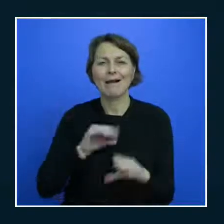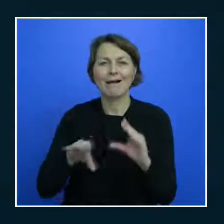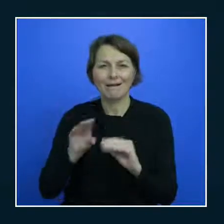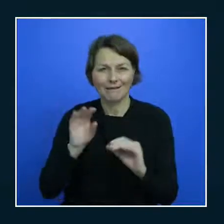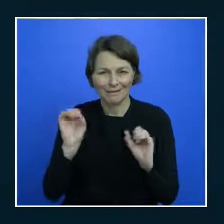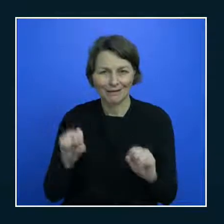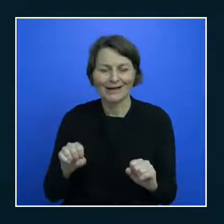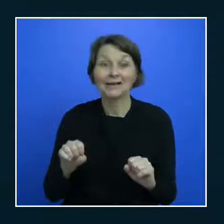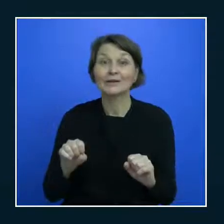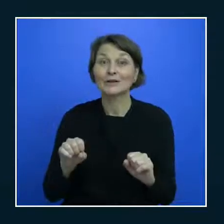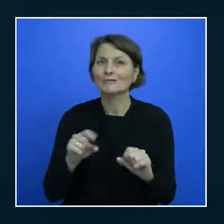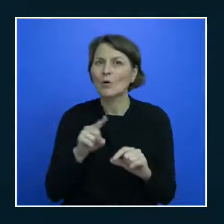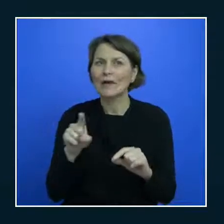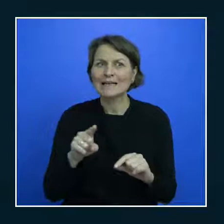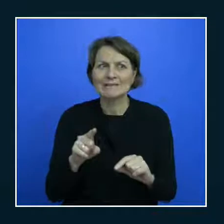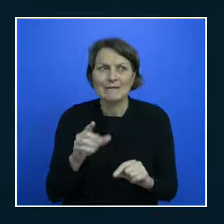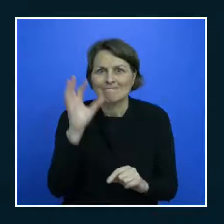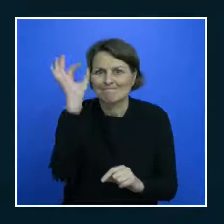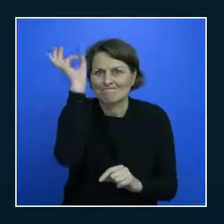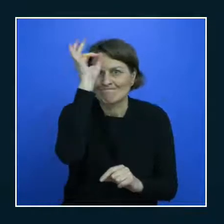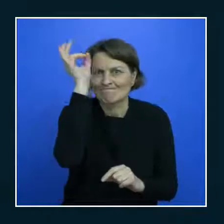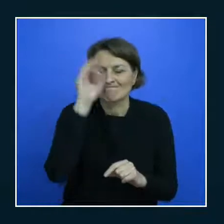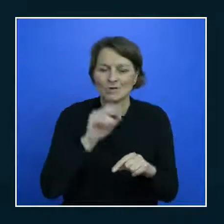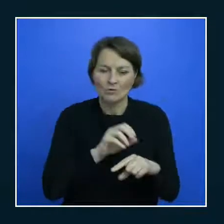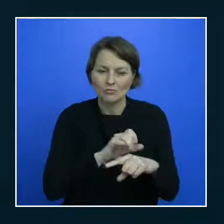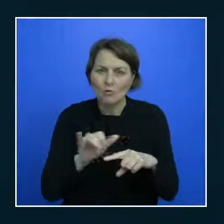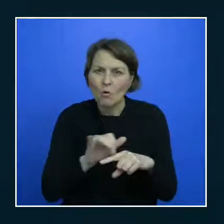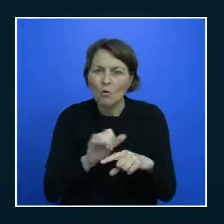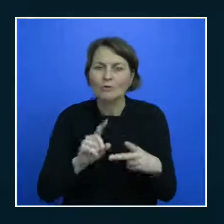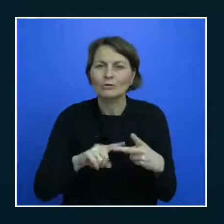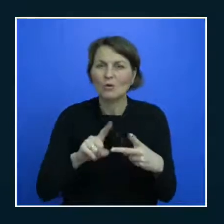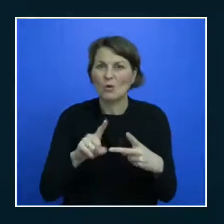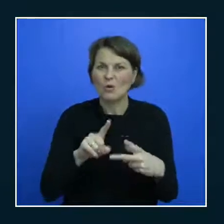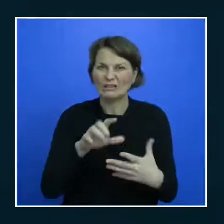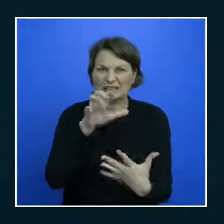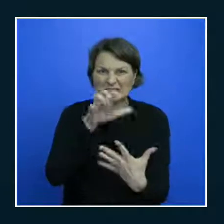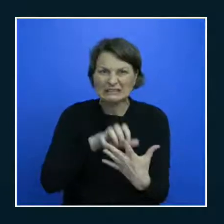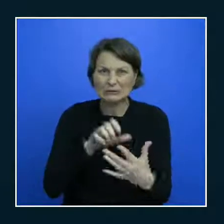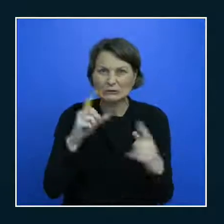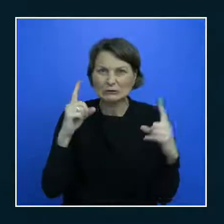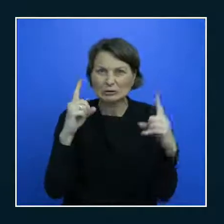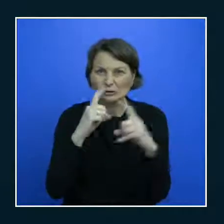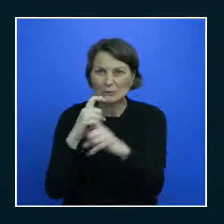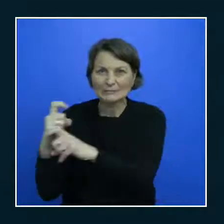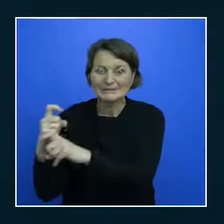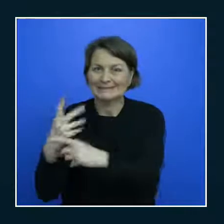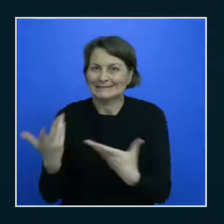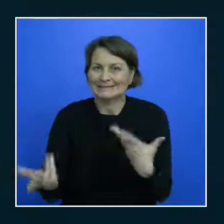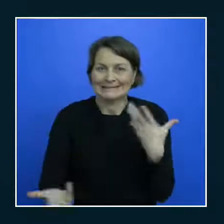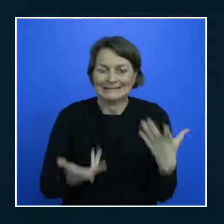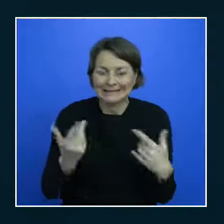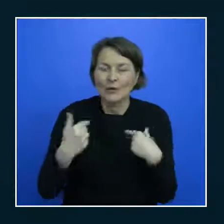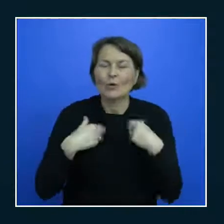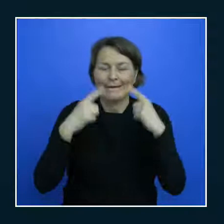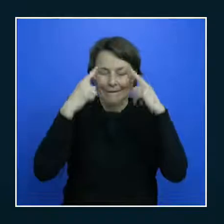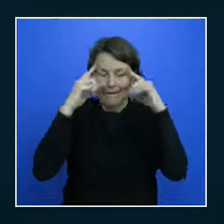for non-coders or non-scripters to also become more interactive in a coding